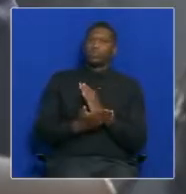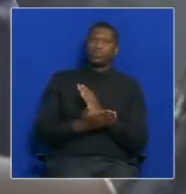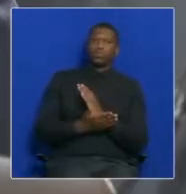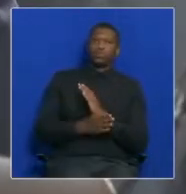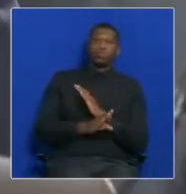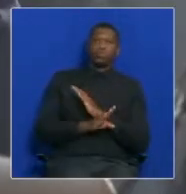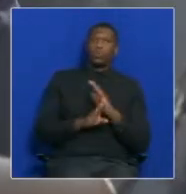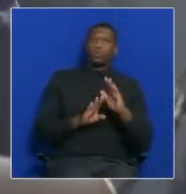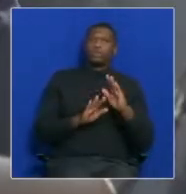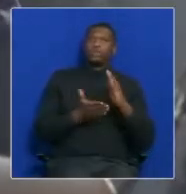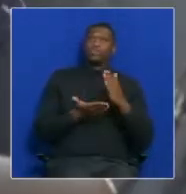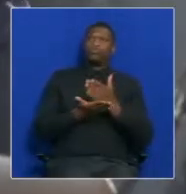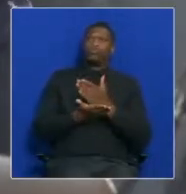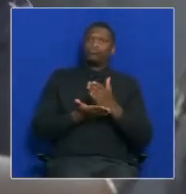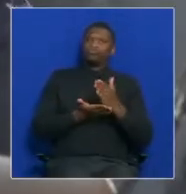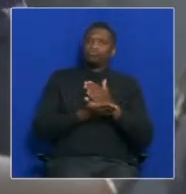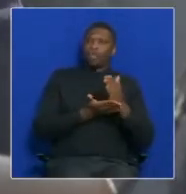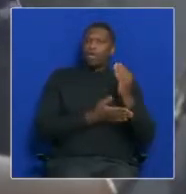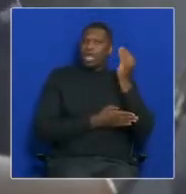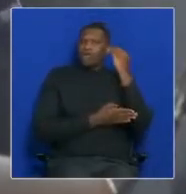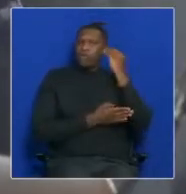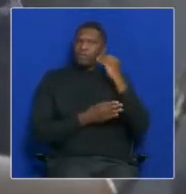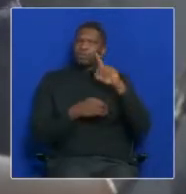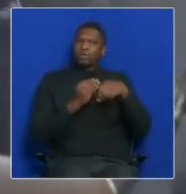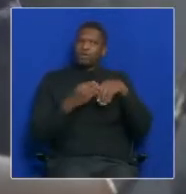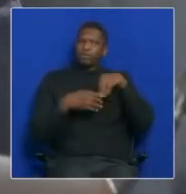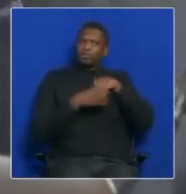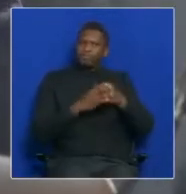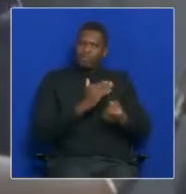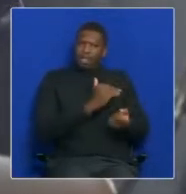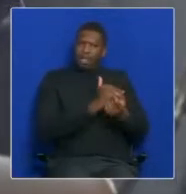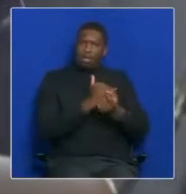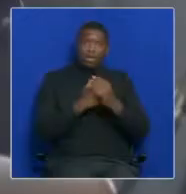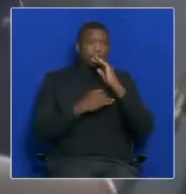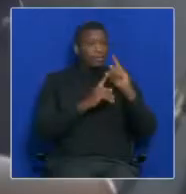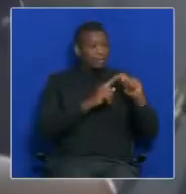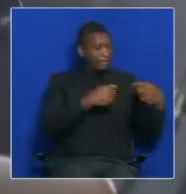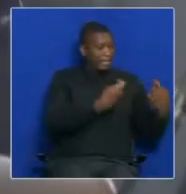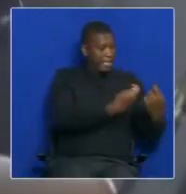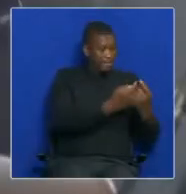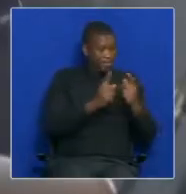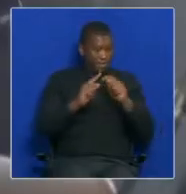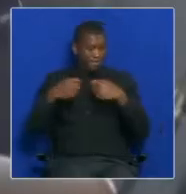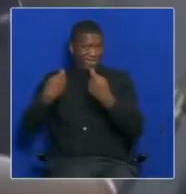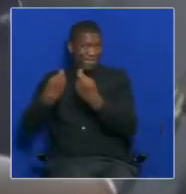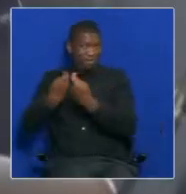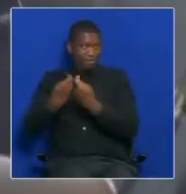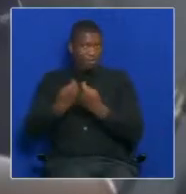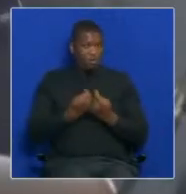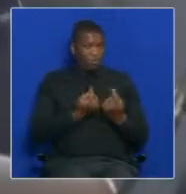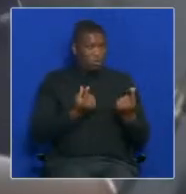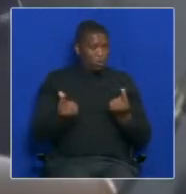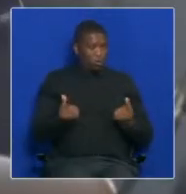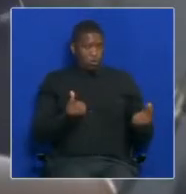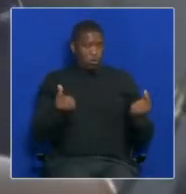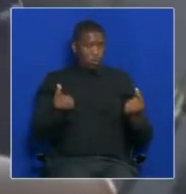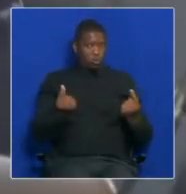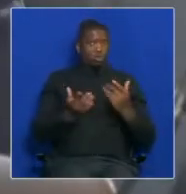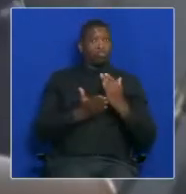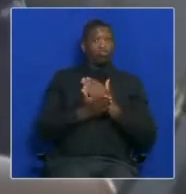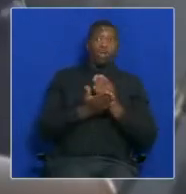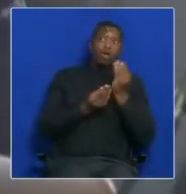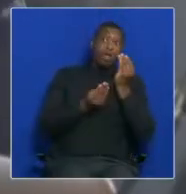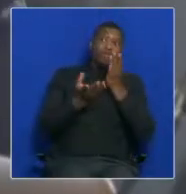matters. And that has been explained. But one thing that I was particularly interested in is what you say